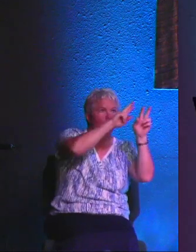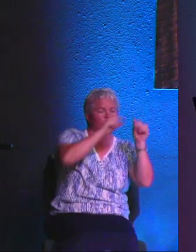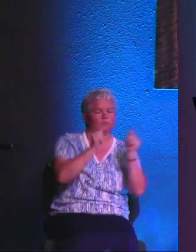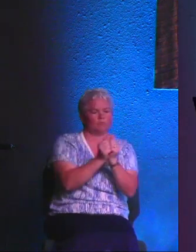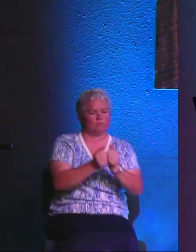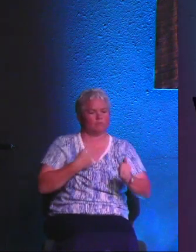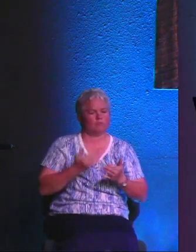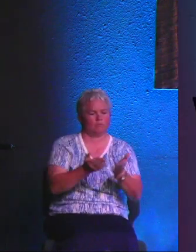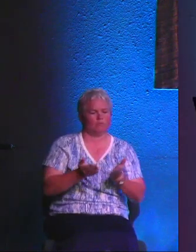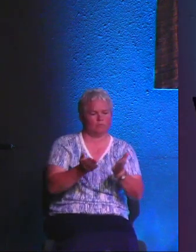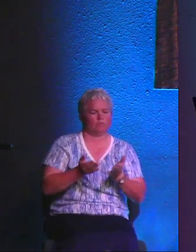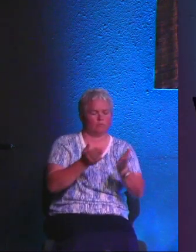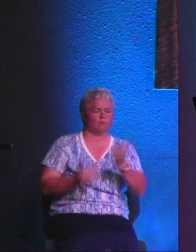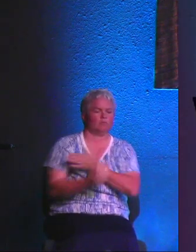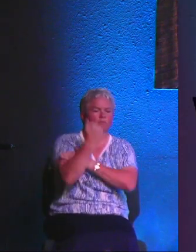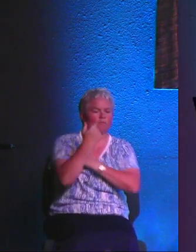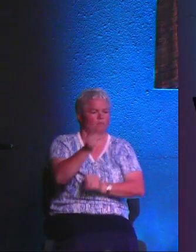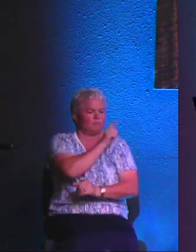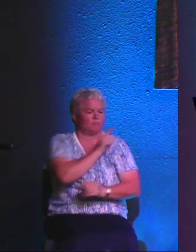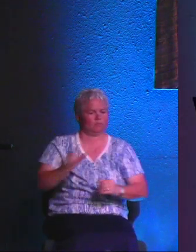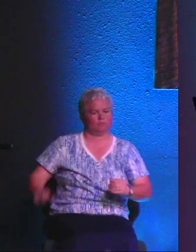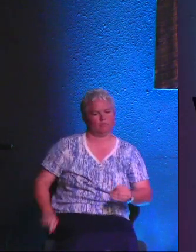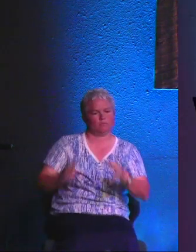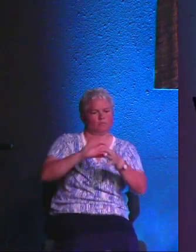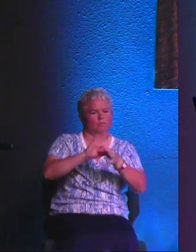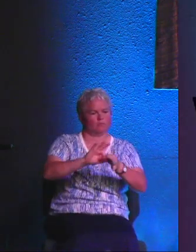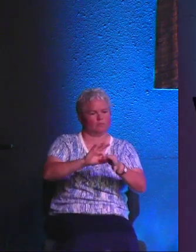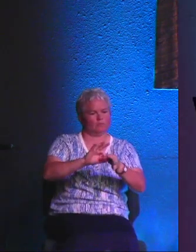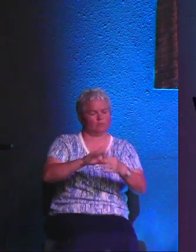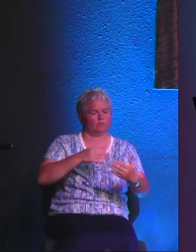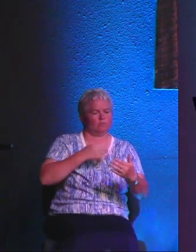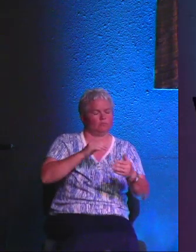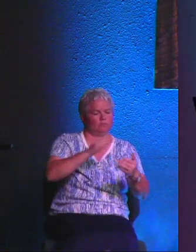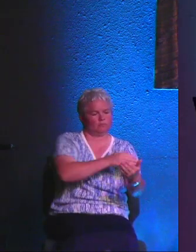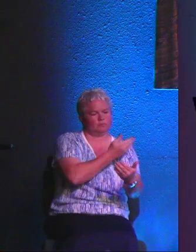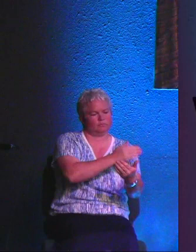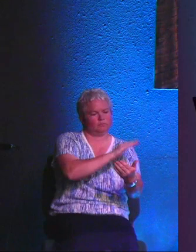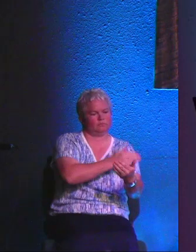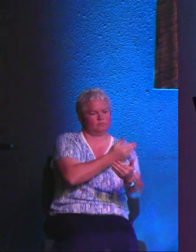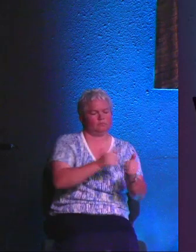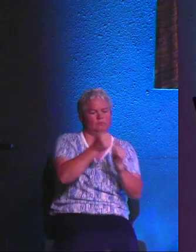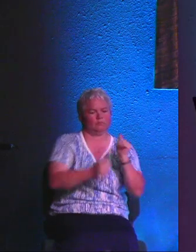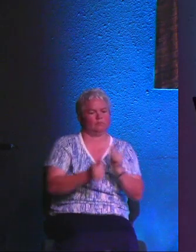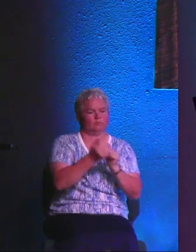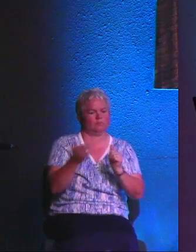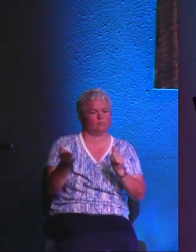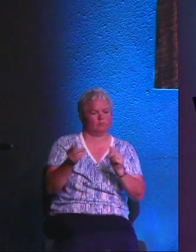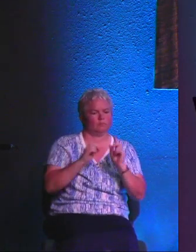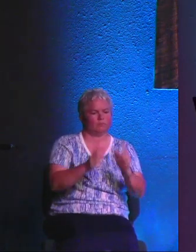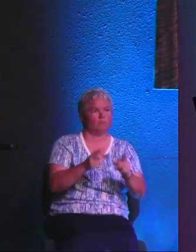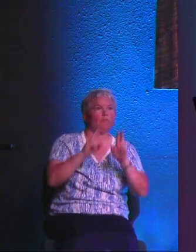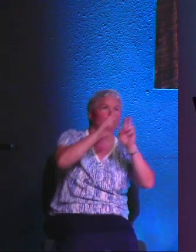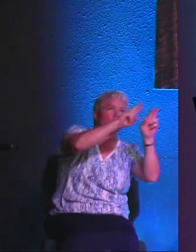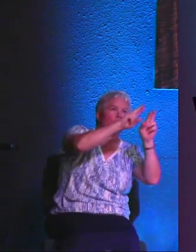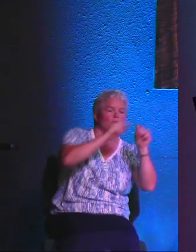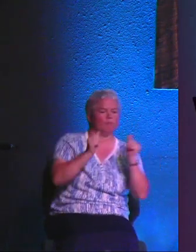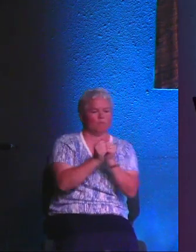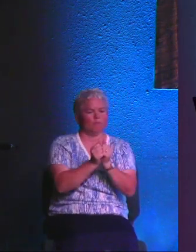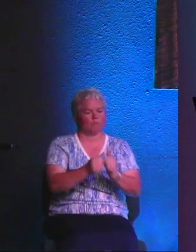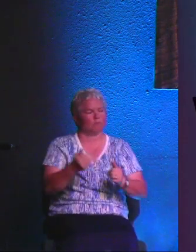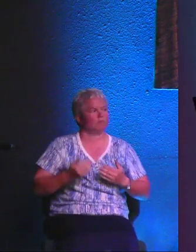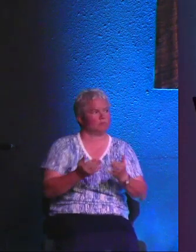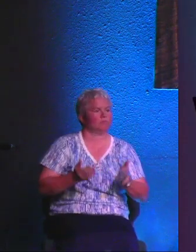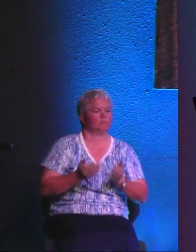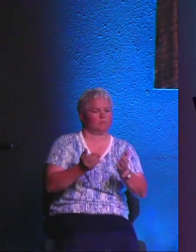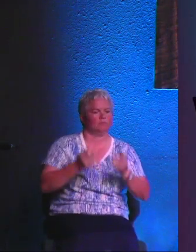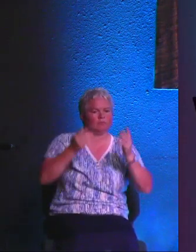honored to be here with you this morning. And the Lord has tied everything in with your sweet psalms and just everything that's going on. So we are honored to be here. And I'm going